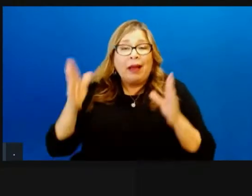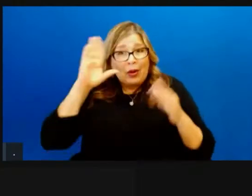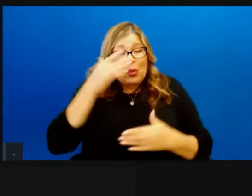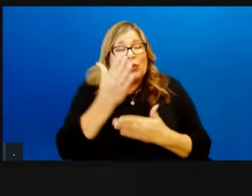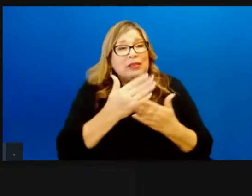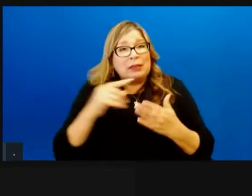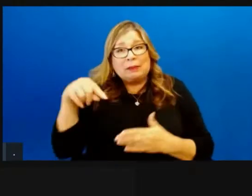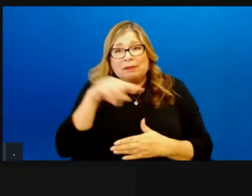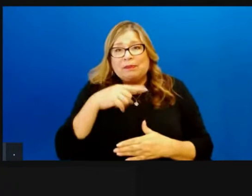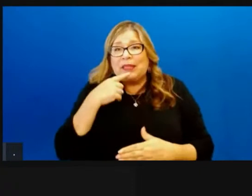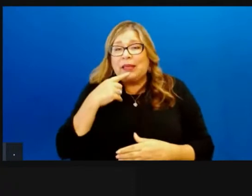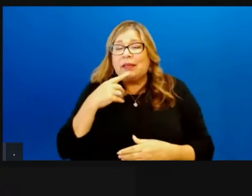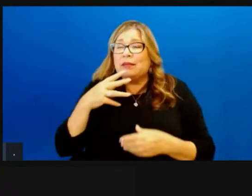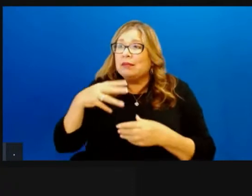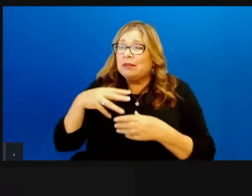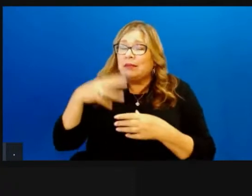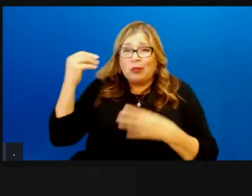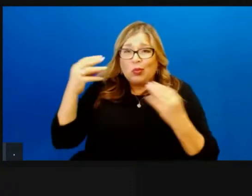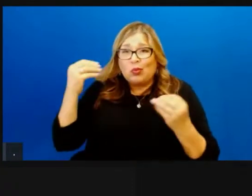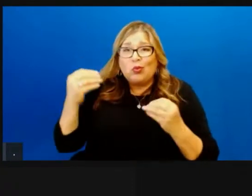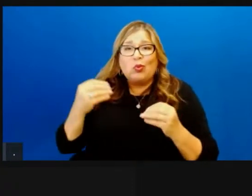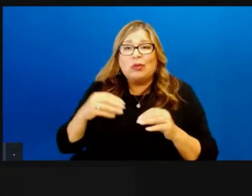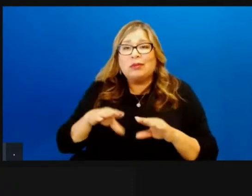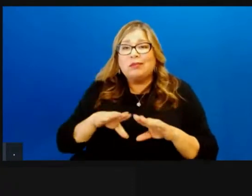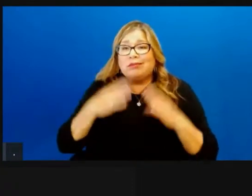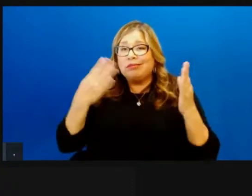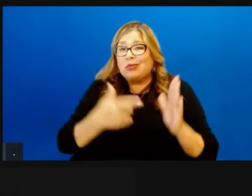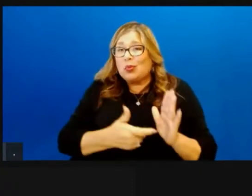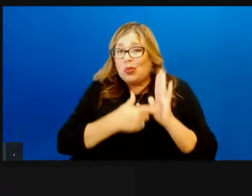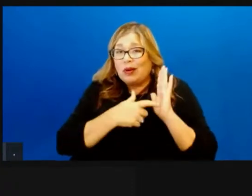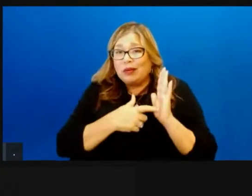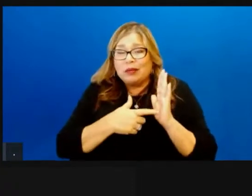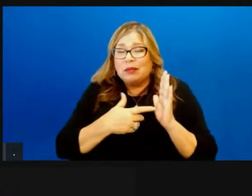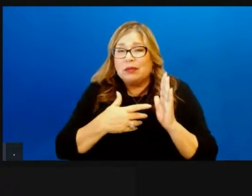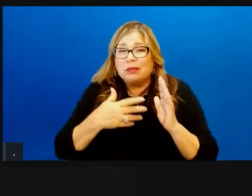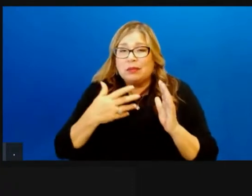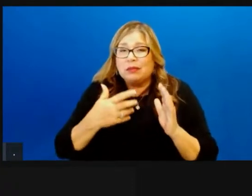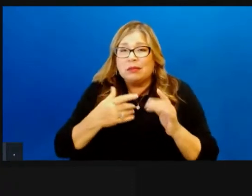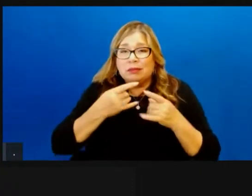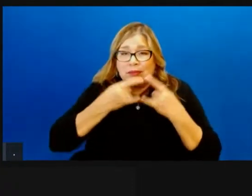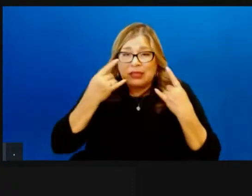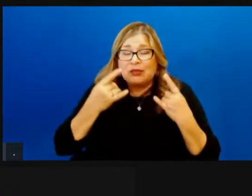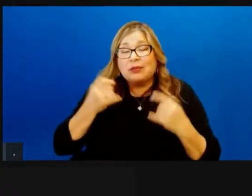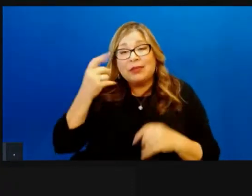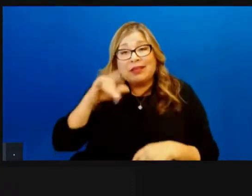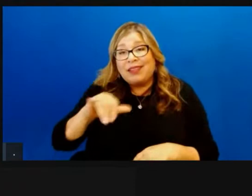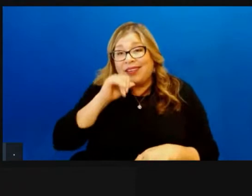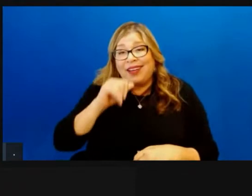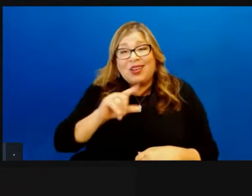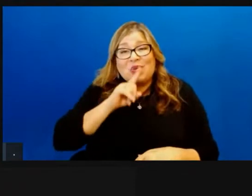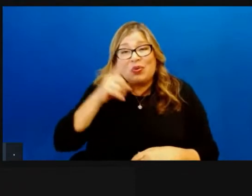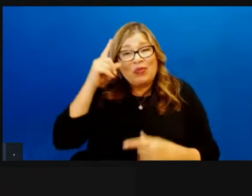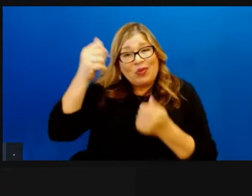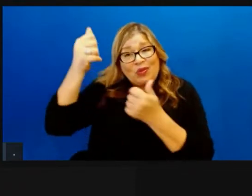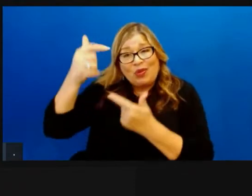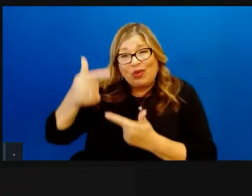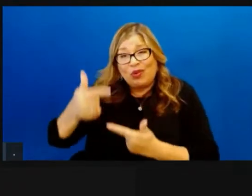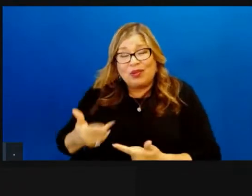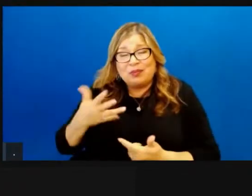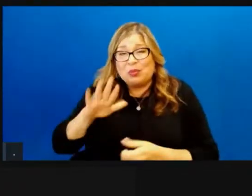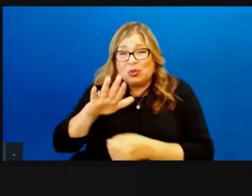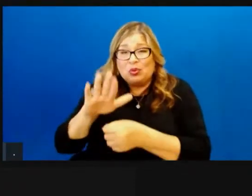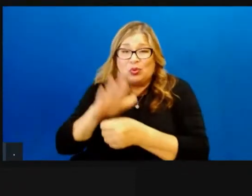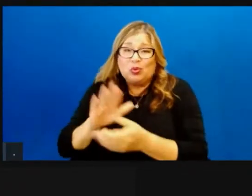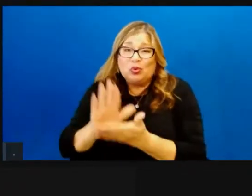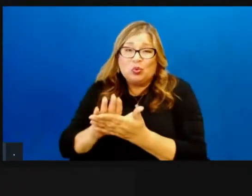school that you're talking about, but that isn't universally true in all of California. And I think